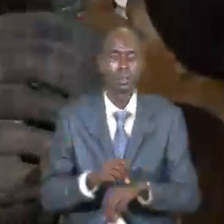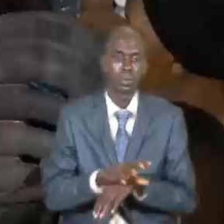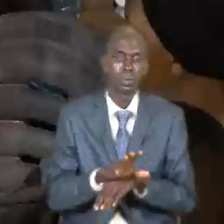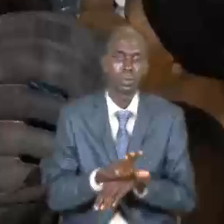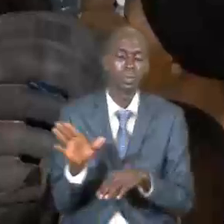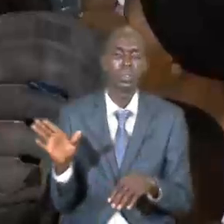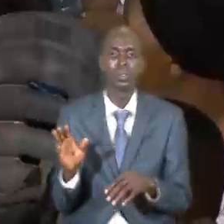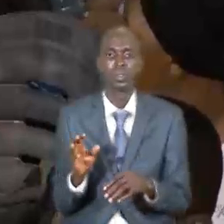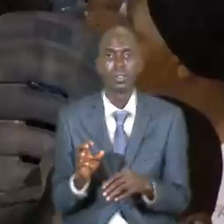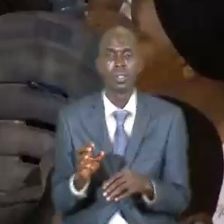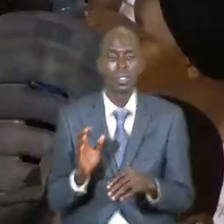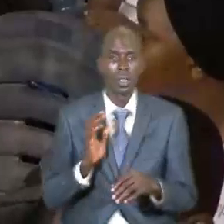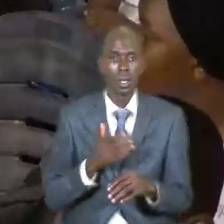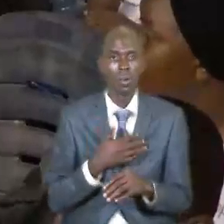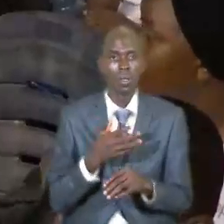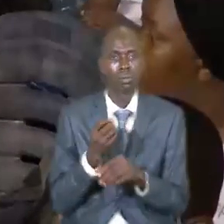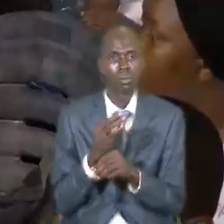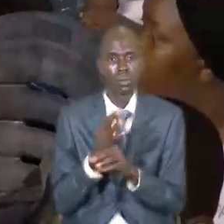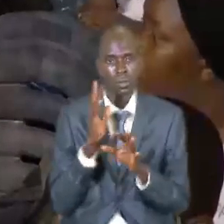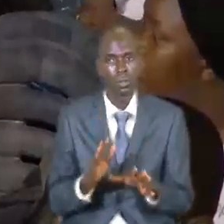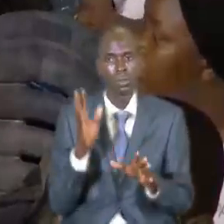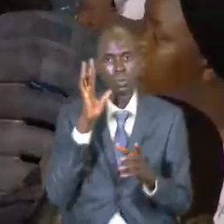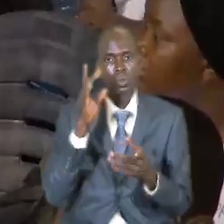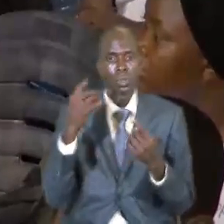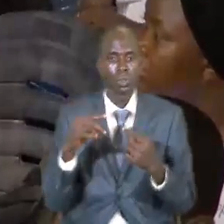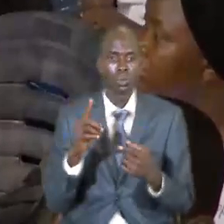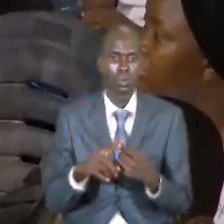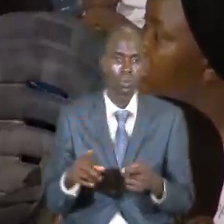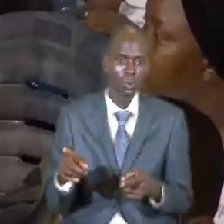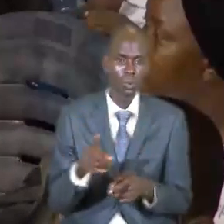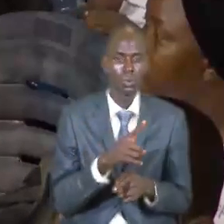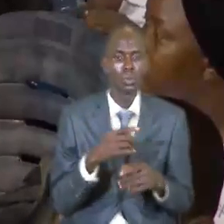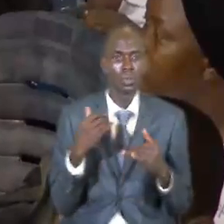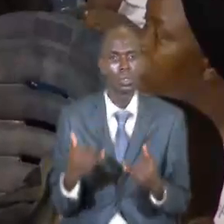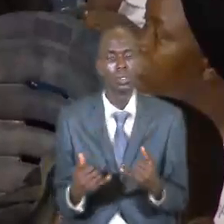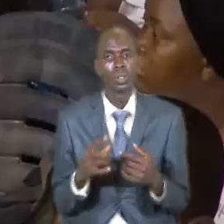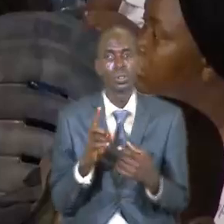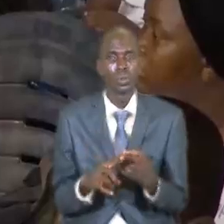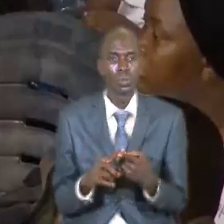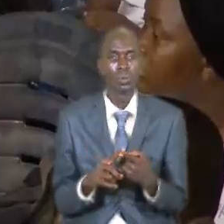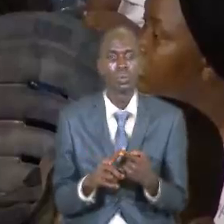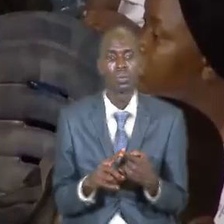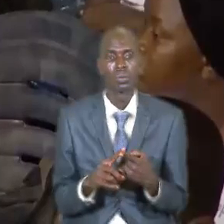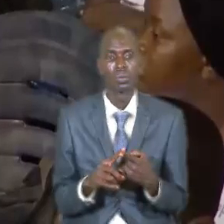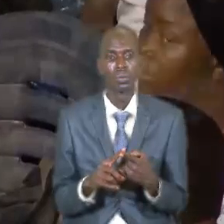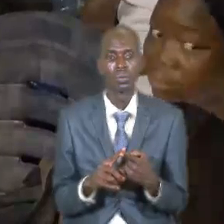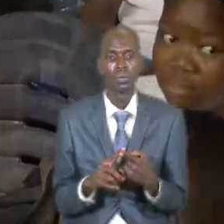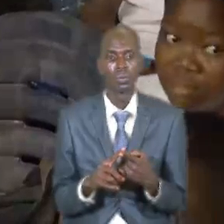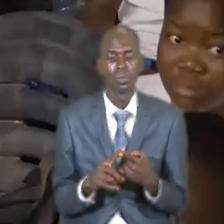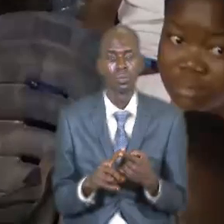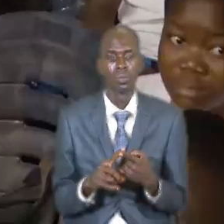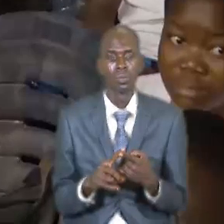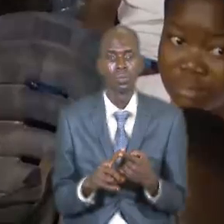our minister to come and take care of this period, and then after that, healing for